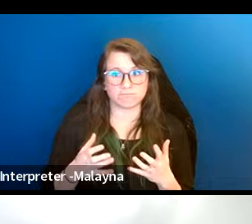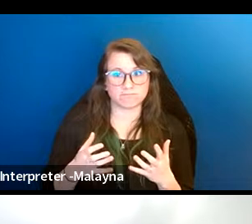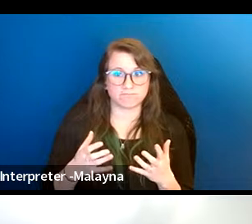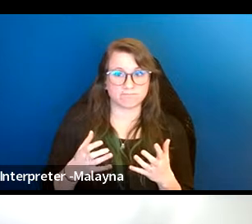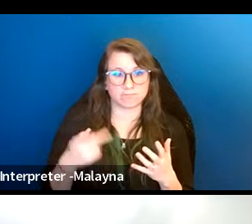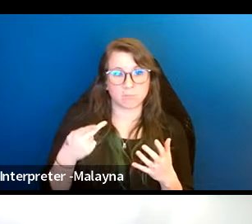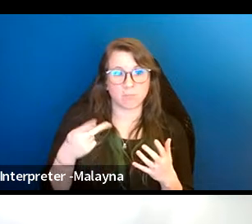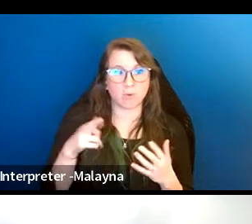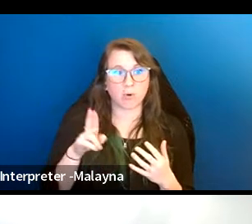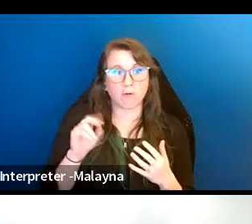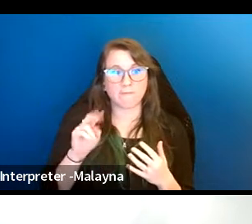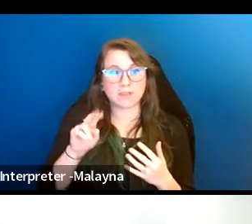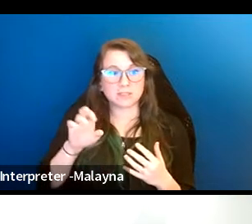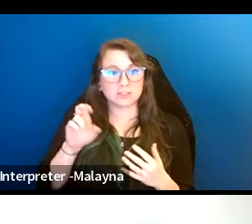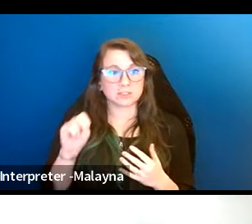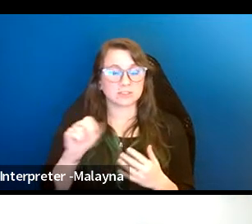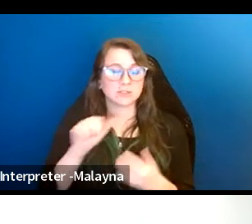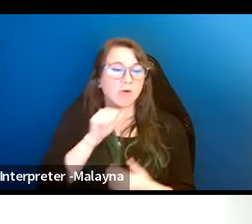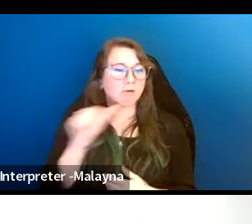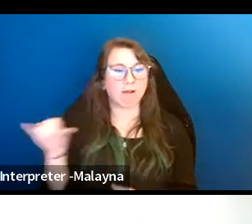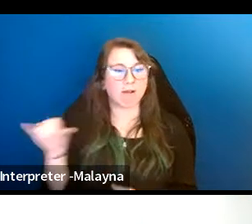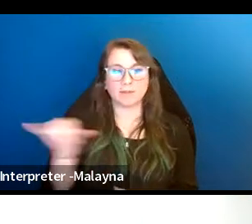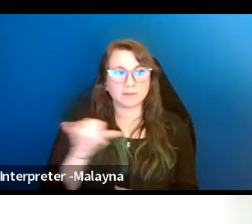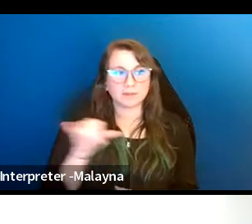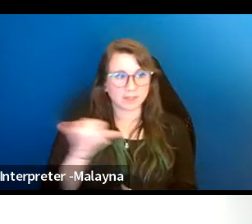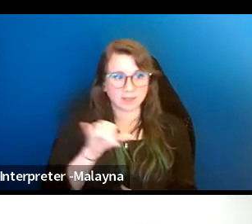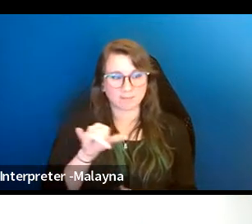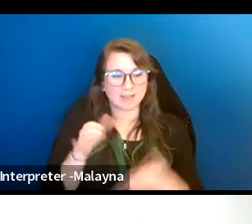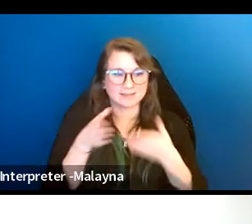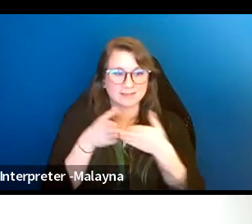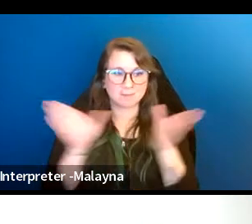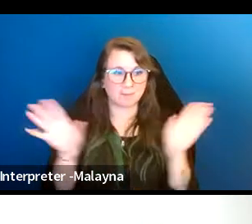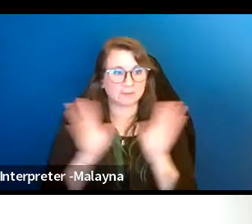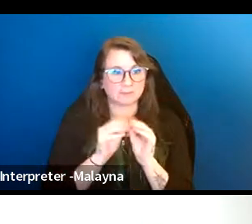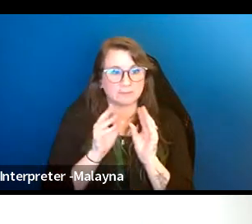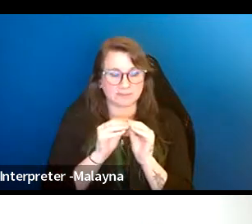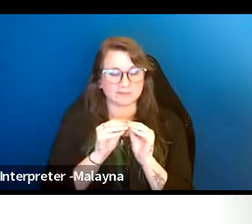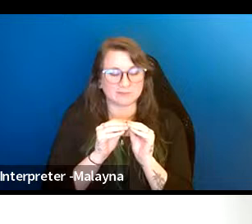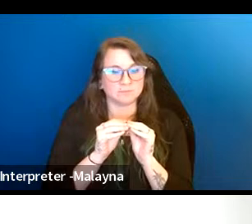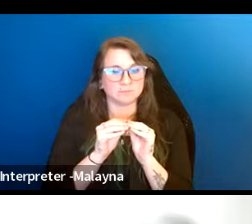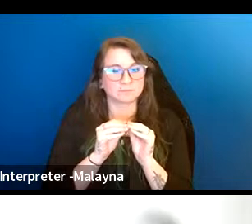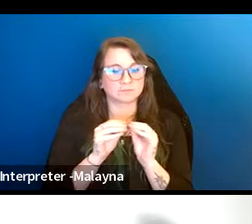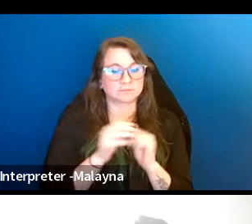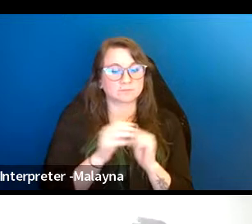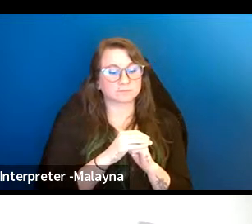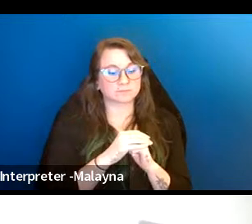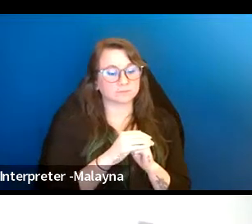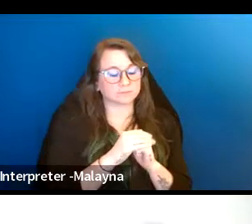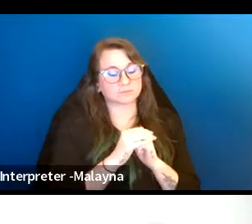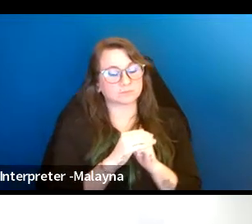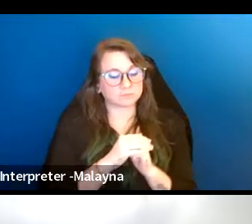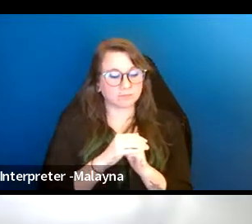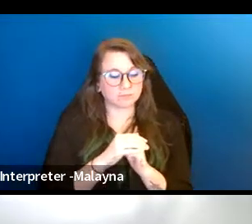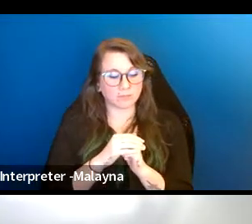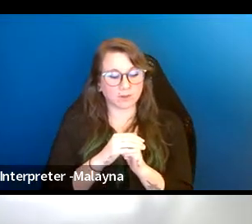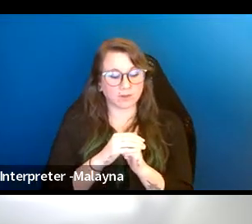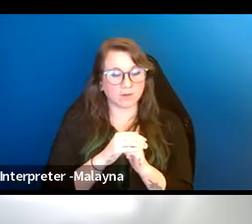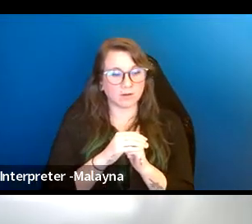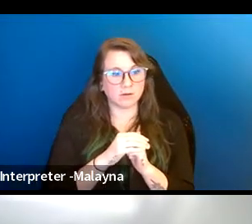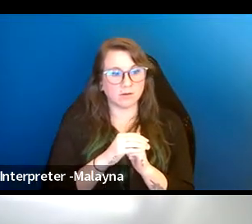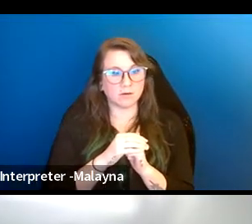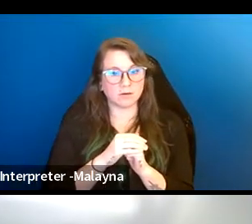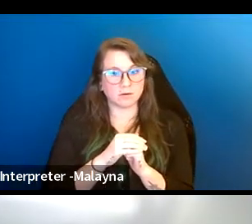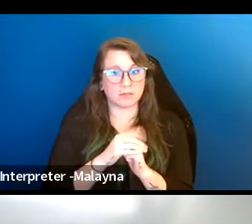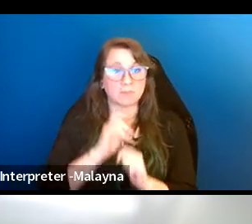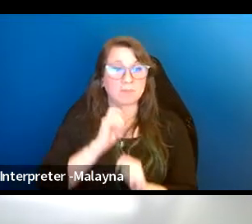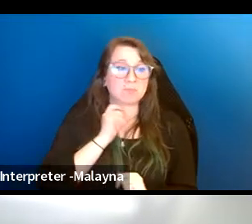provisions they're not the same as the public meeting provisions. And